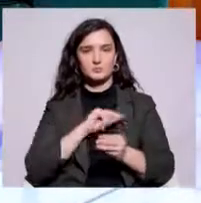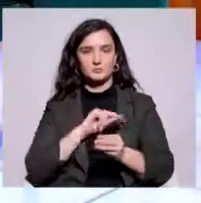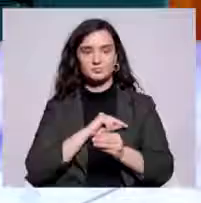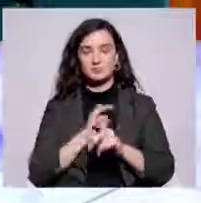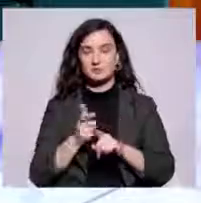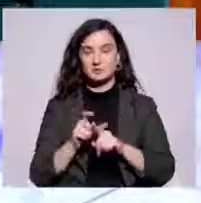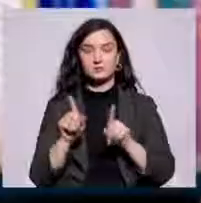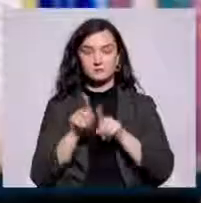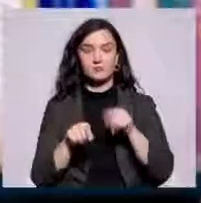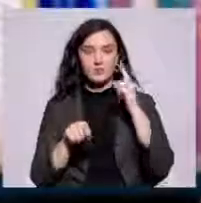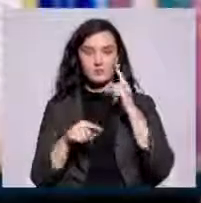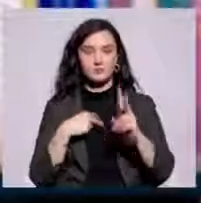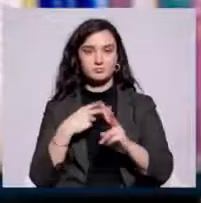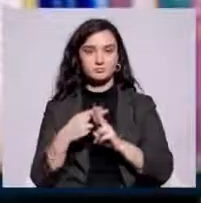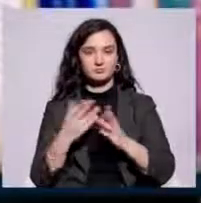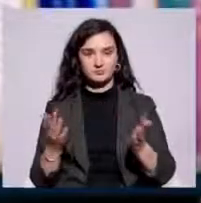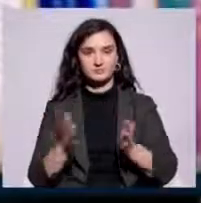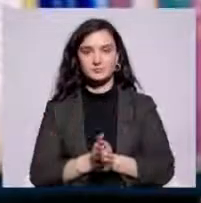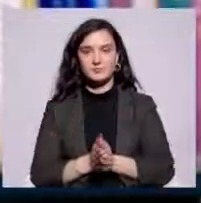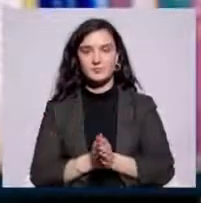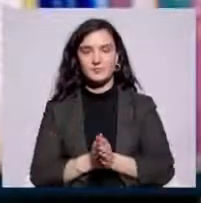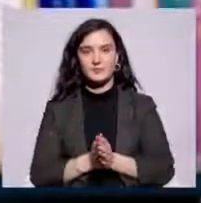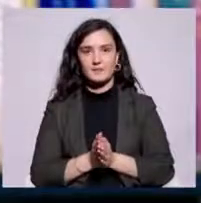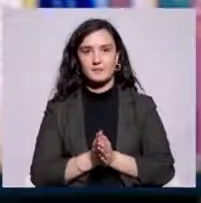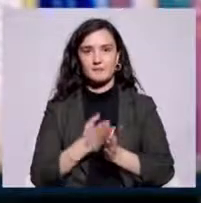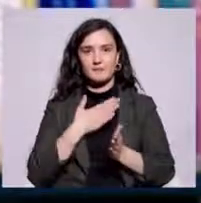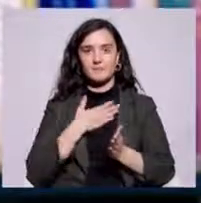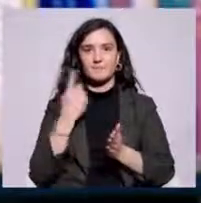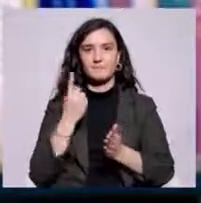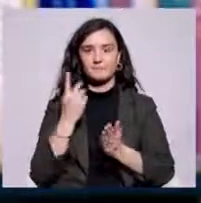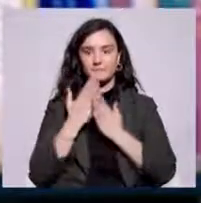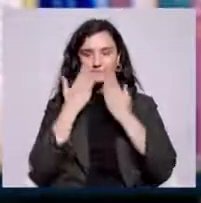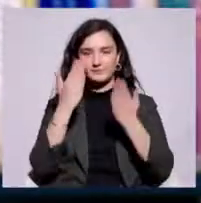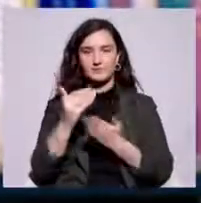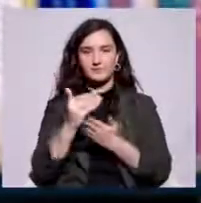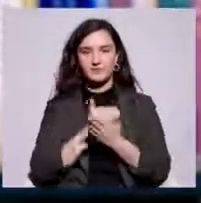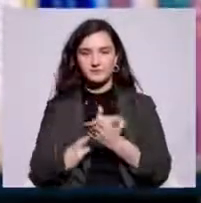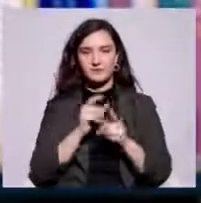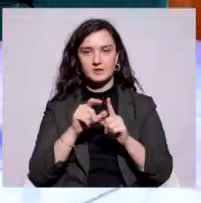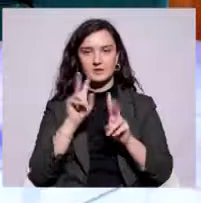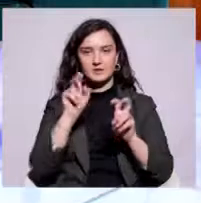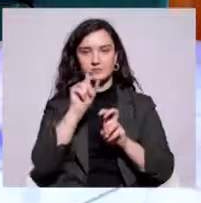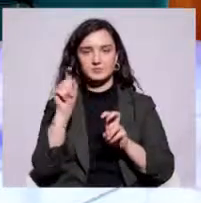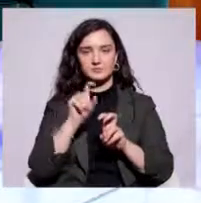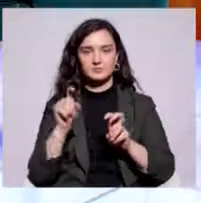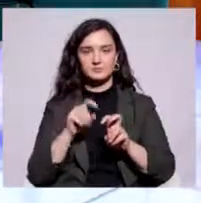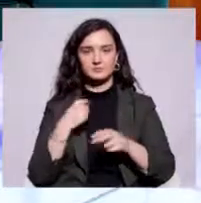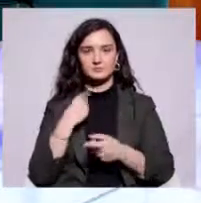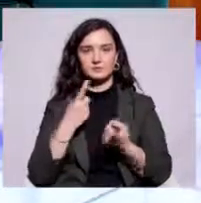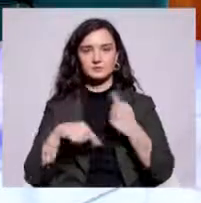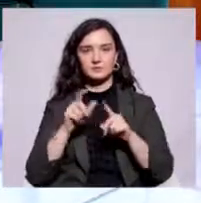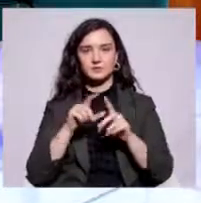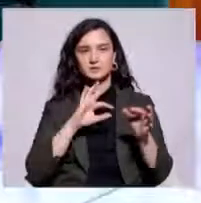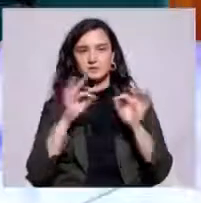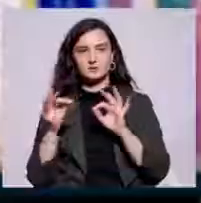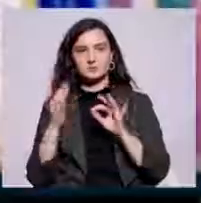Oh, I think I do too. So for our first reading comprehension task, are the